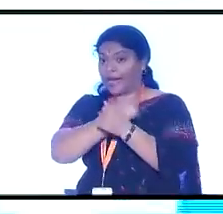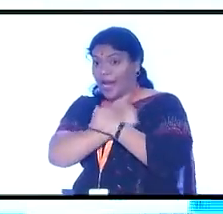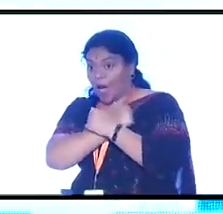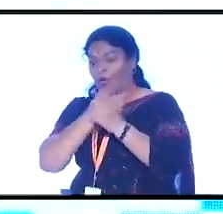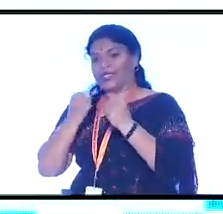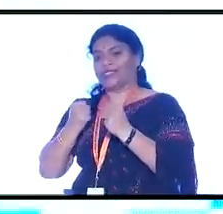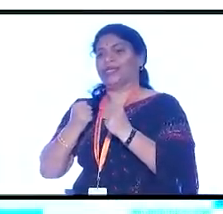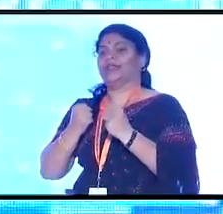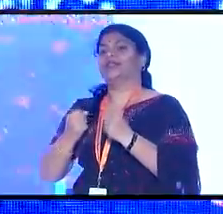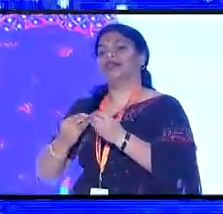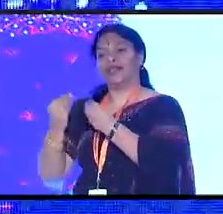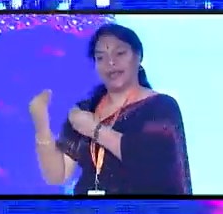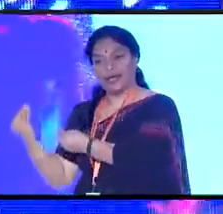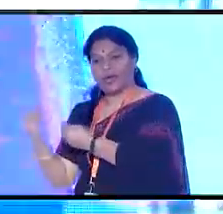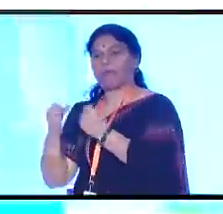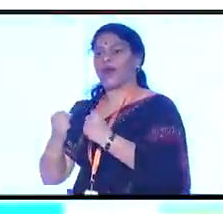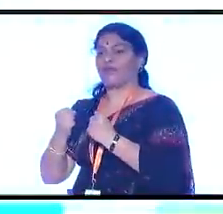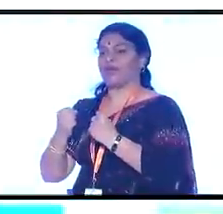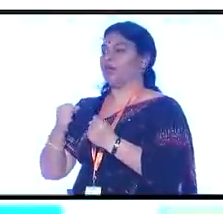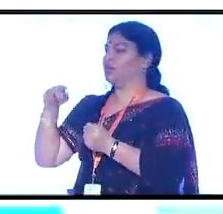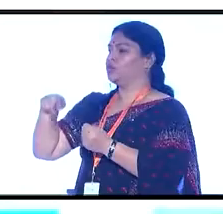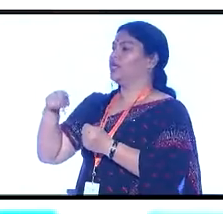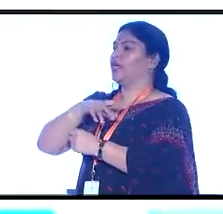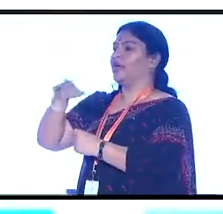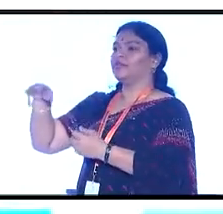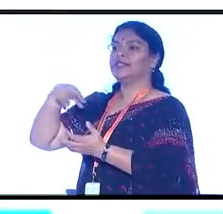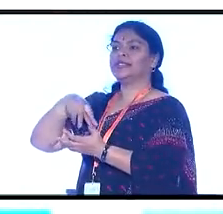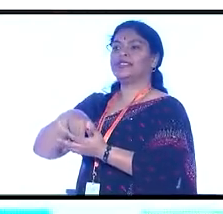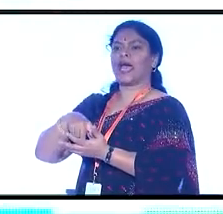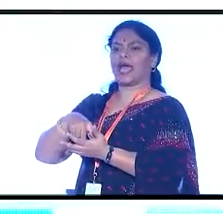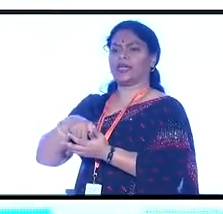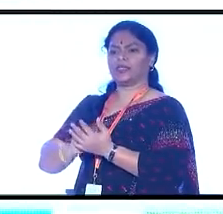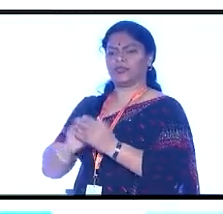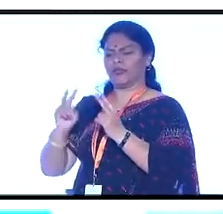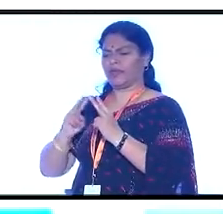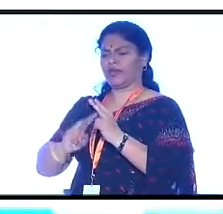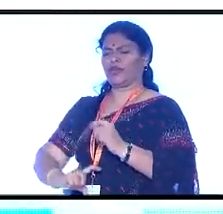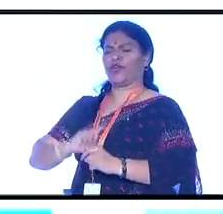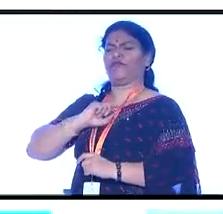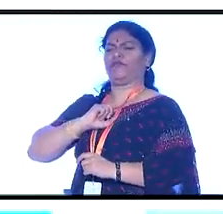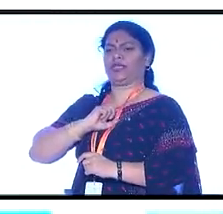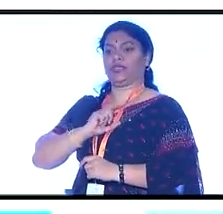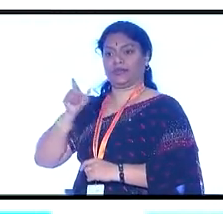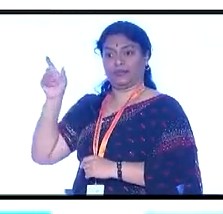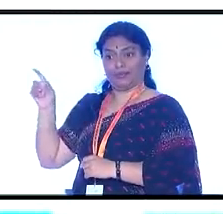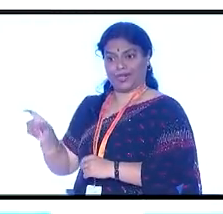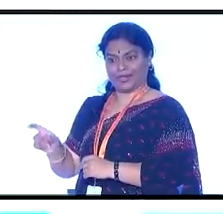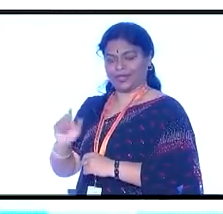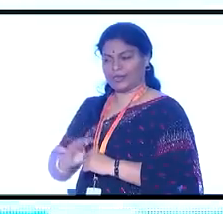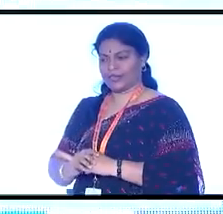it. Today, when I stand in front of you, I stand as a very, very confident person,